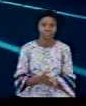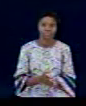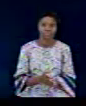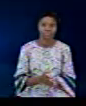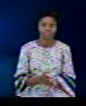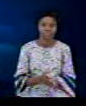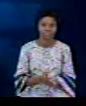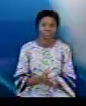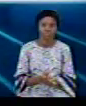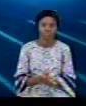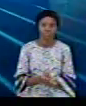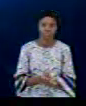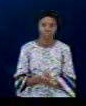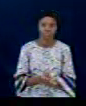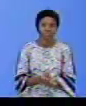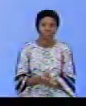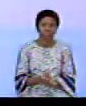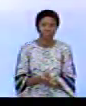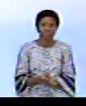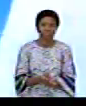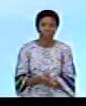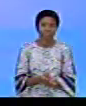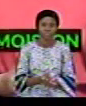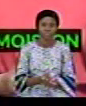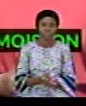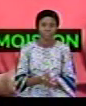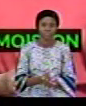From nations across the world.